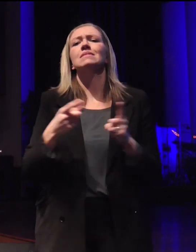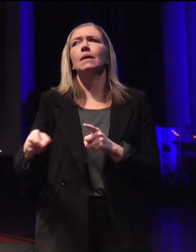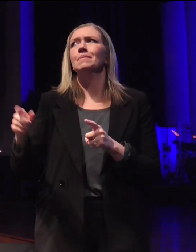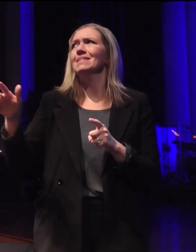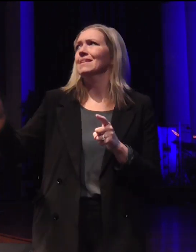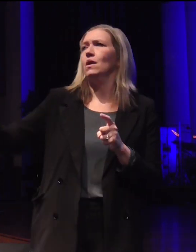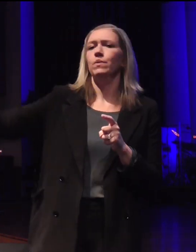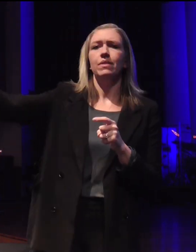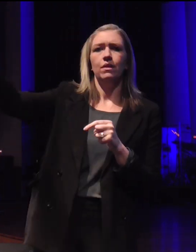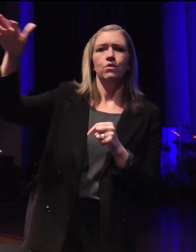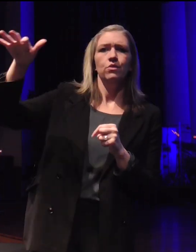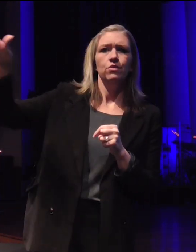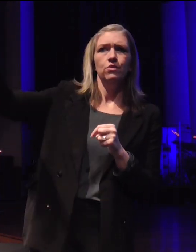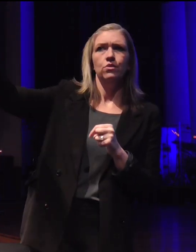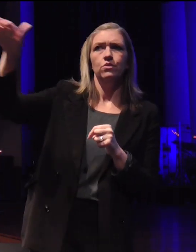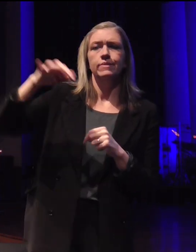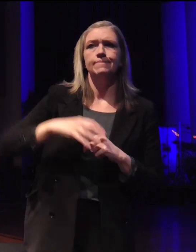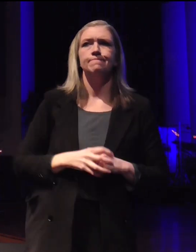out there?